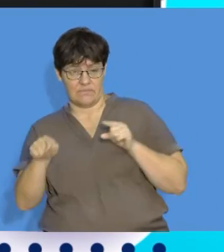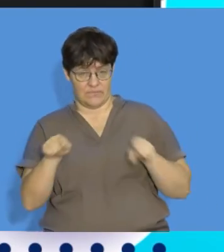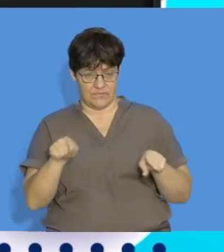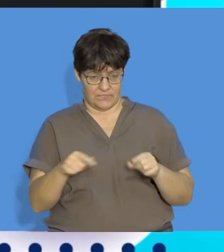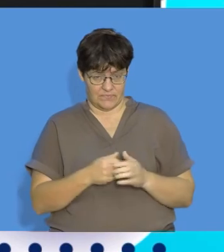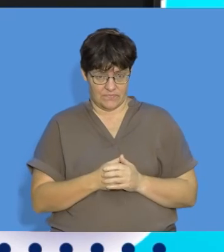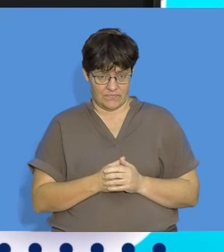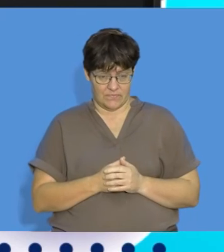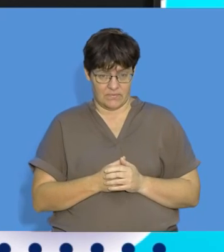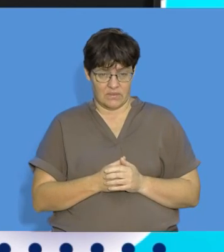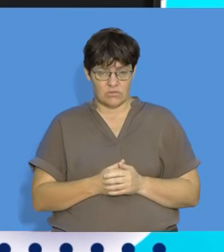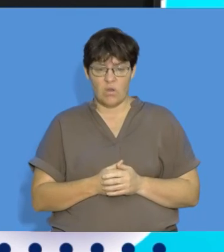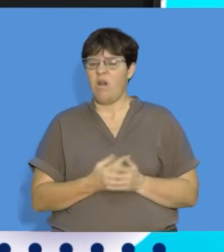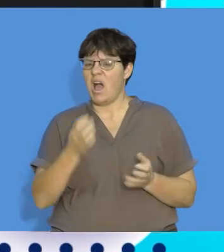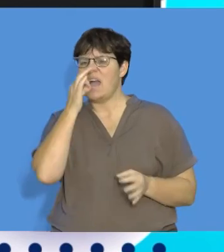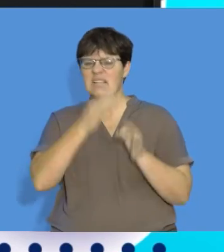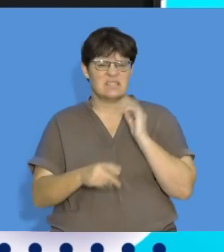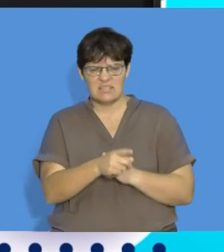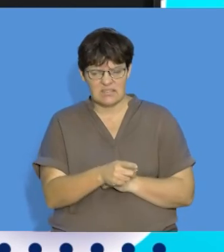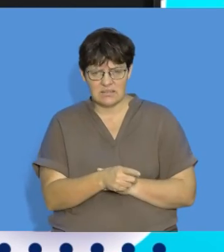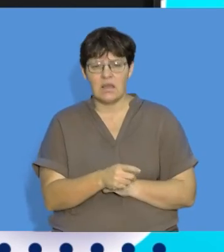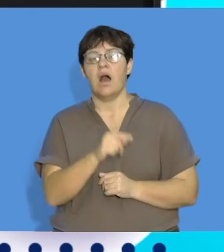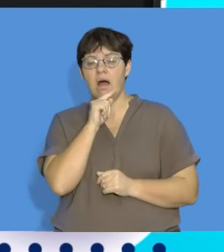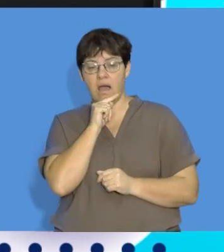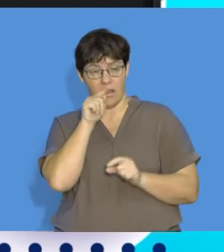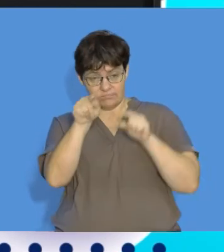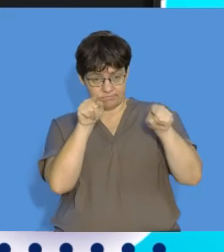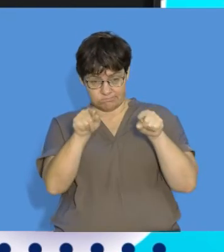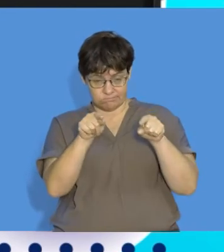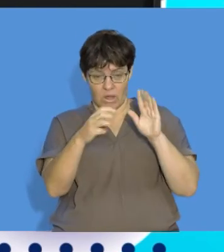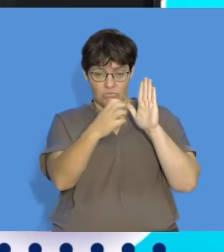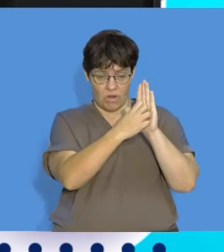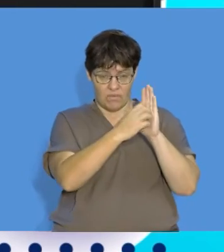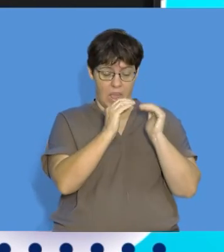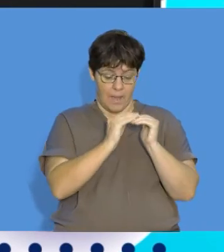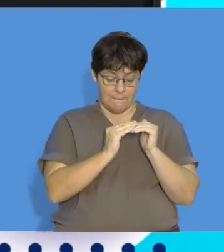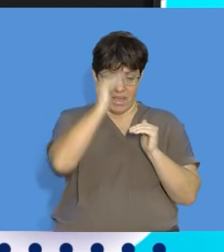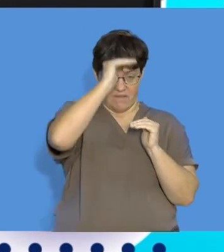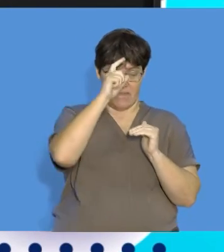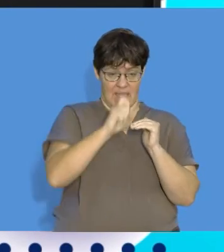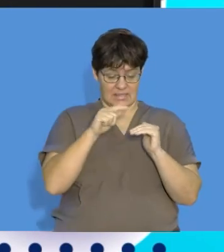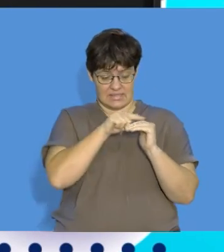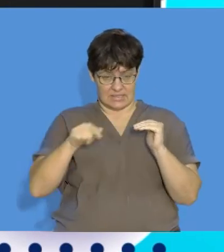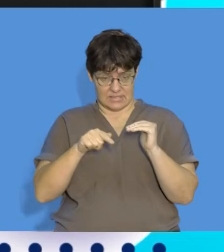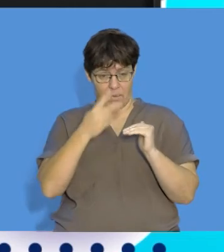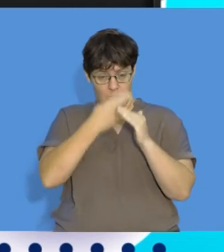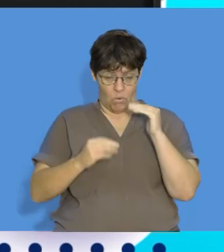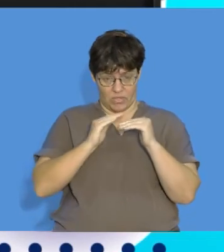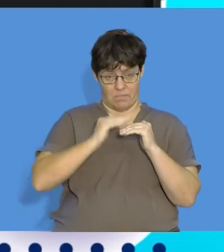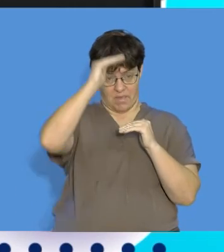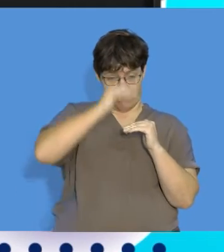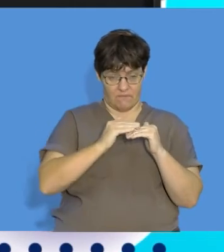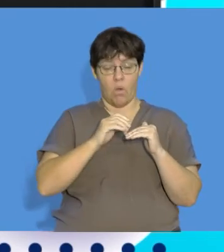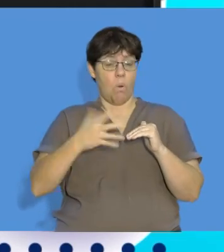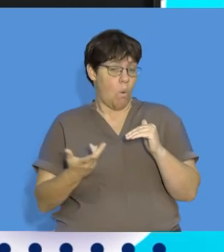right? So, in simple terms, the two graphs must either be above the x-axis, both of